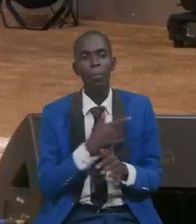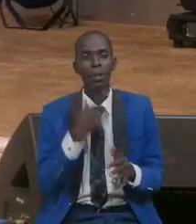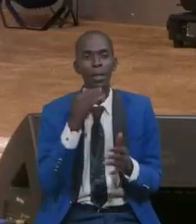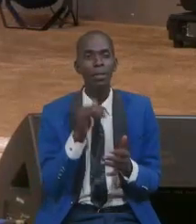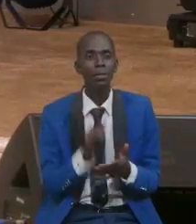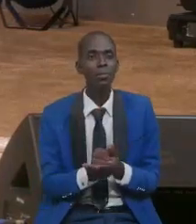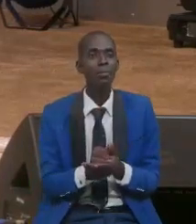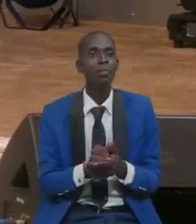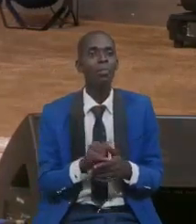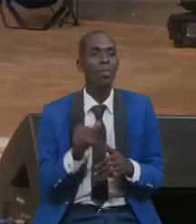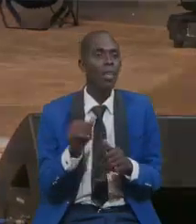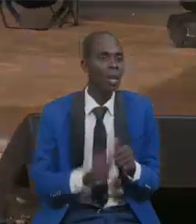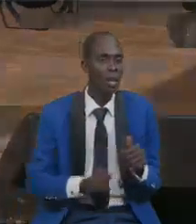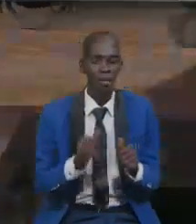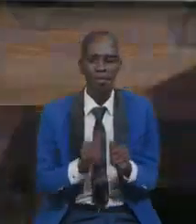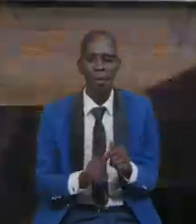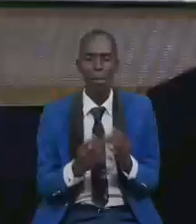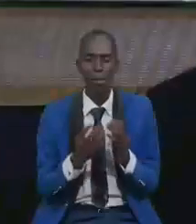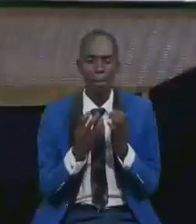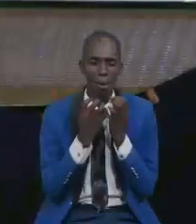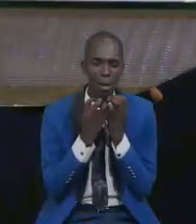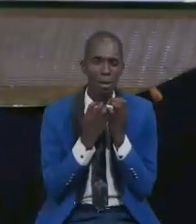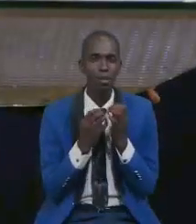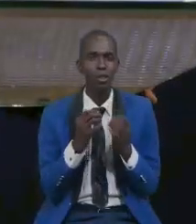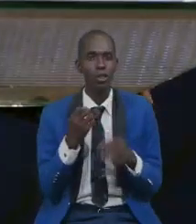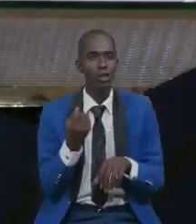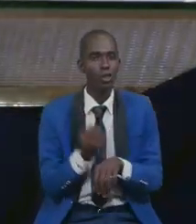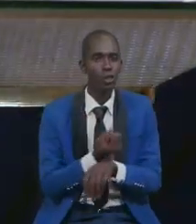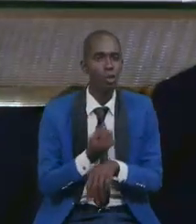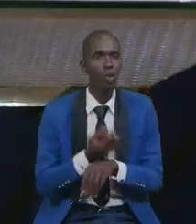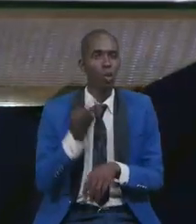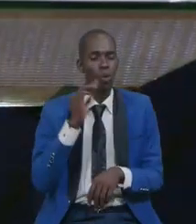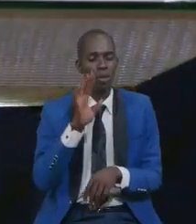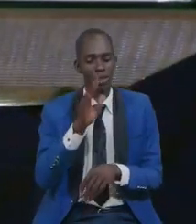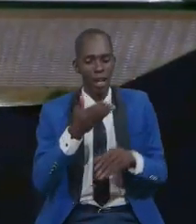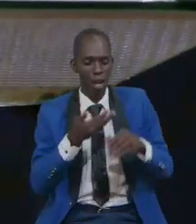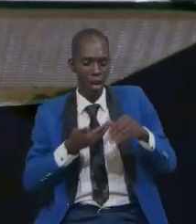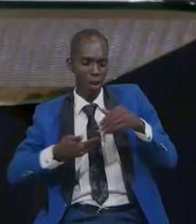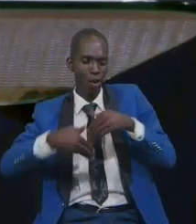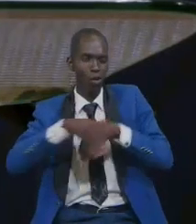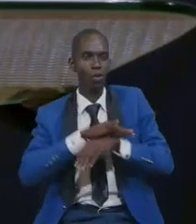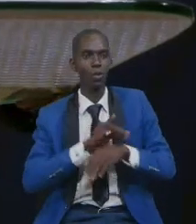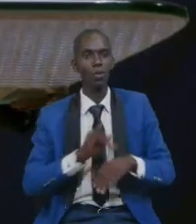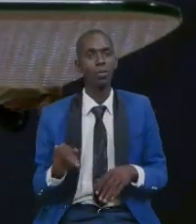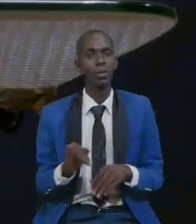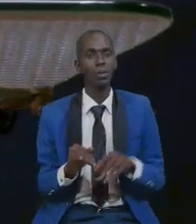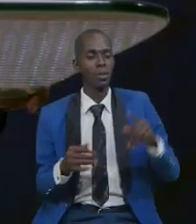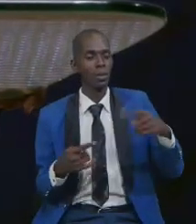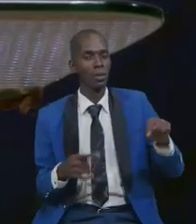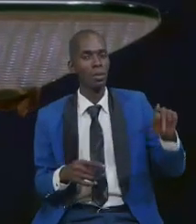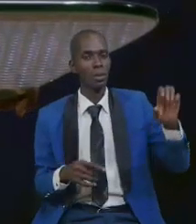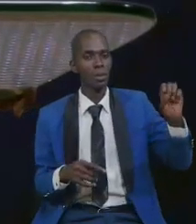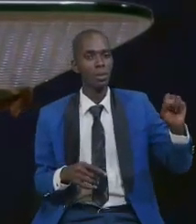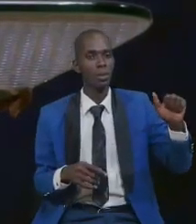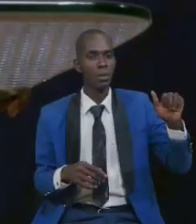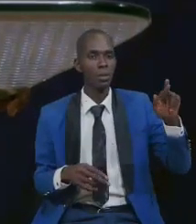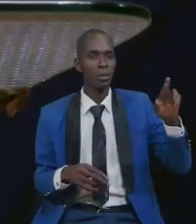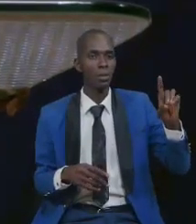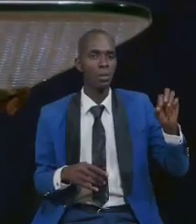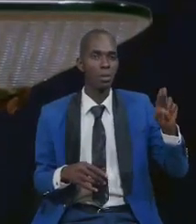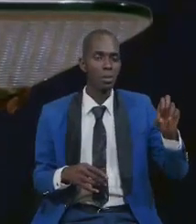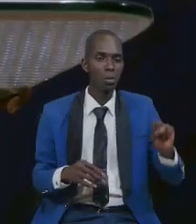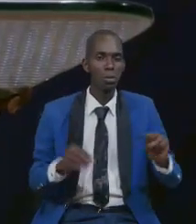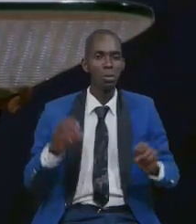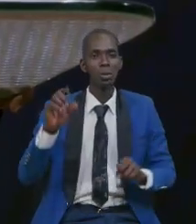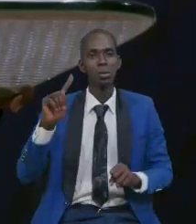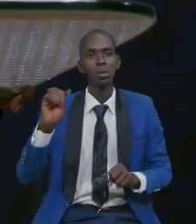every precious stone was thy covering, sardis and topaz and diamond